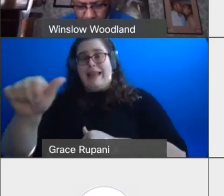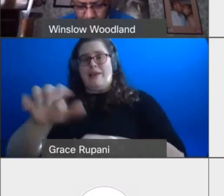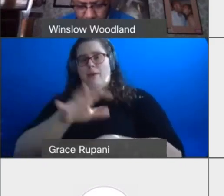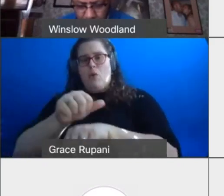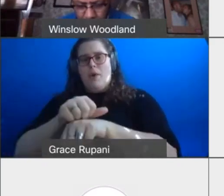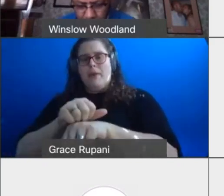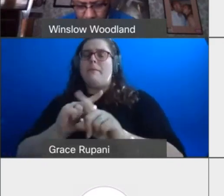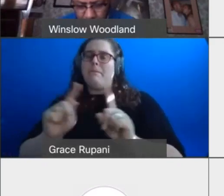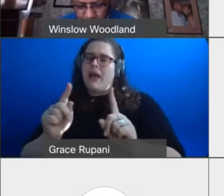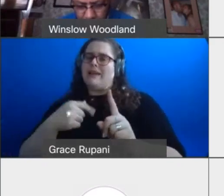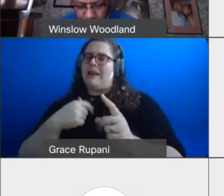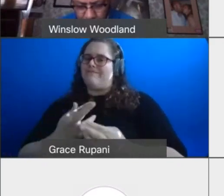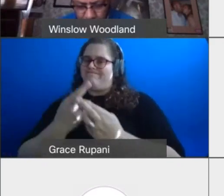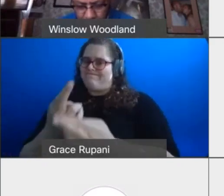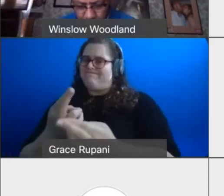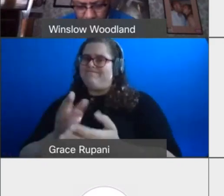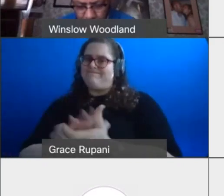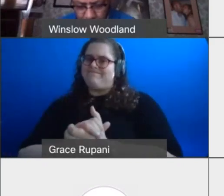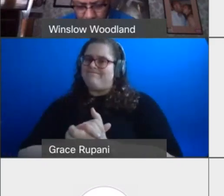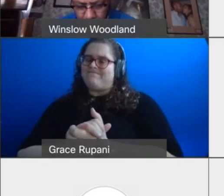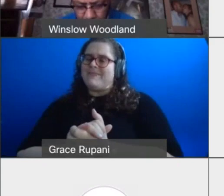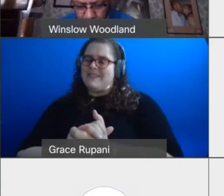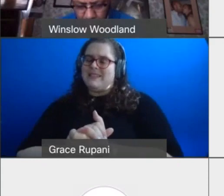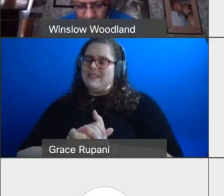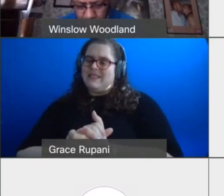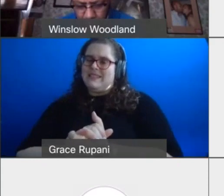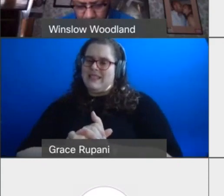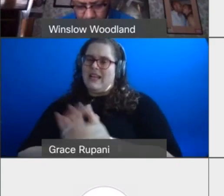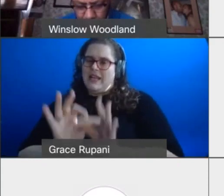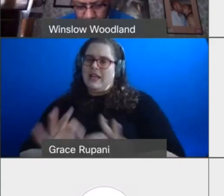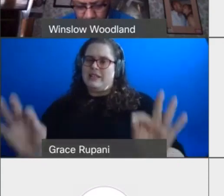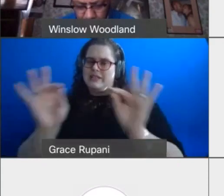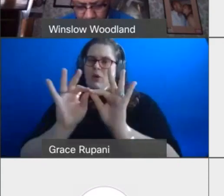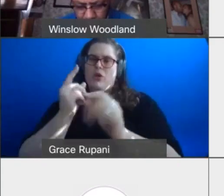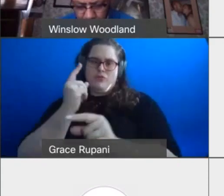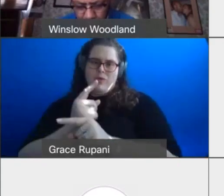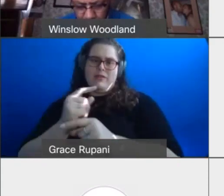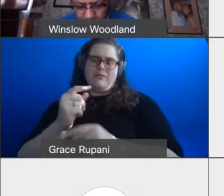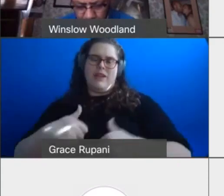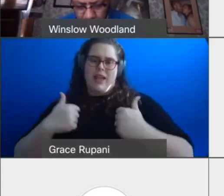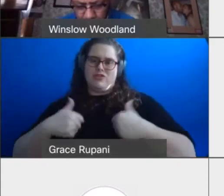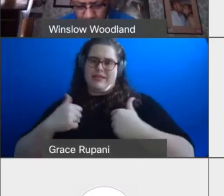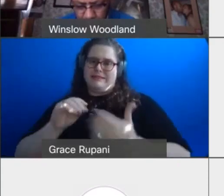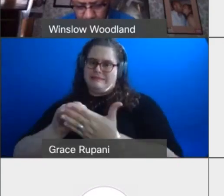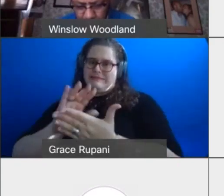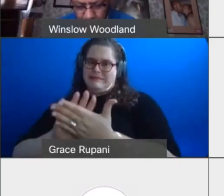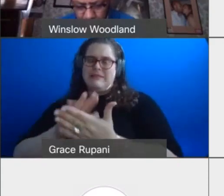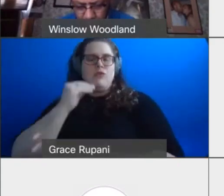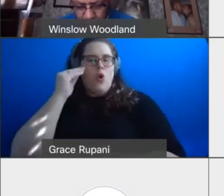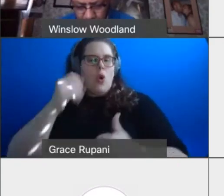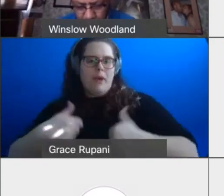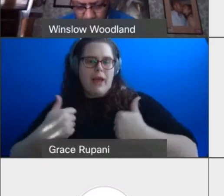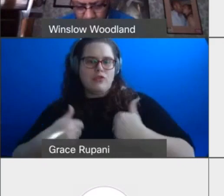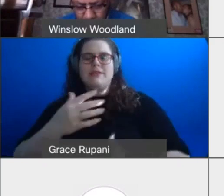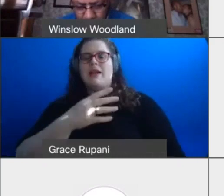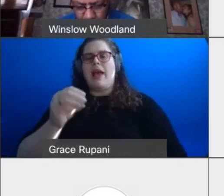just wanted to put that out there that we do want to make sure that they're putting in their home addresses and either their cell phone or their